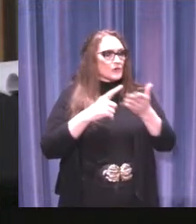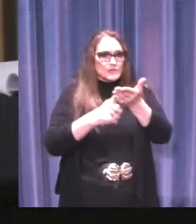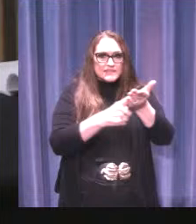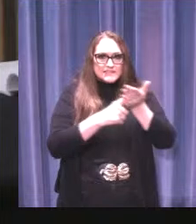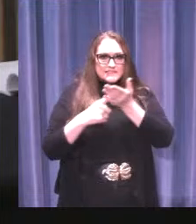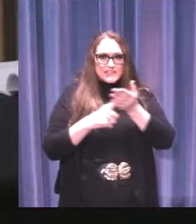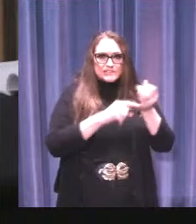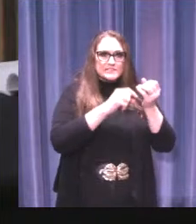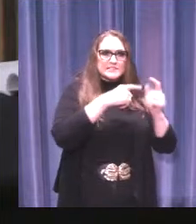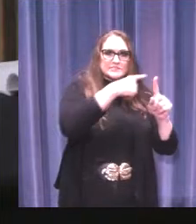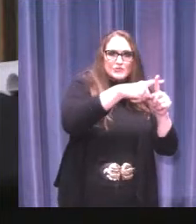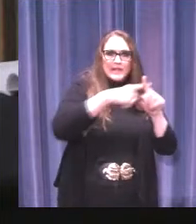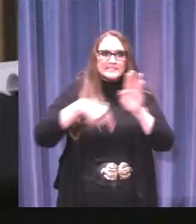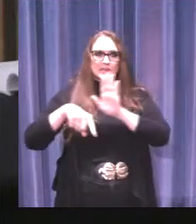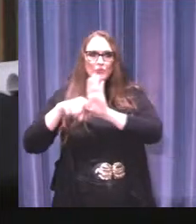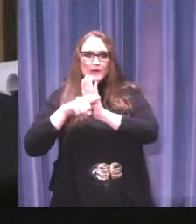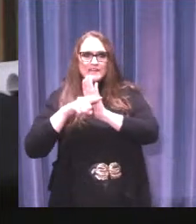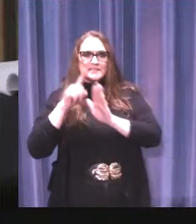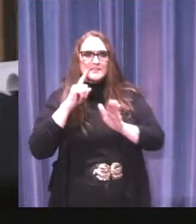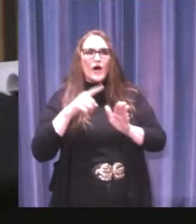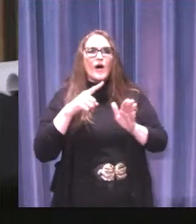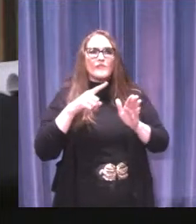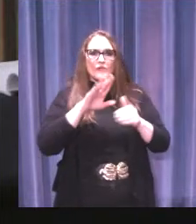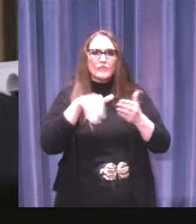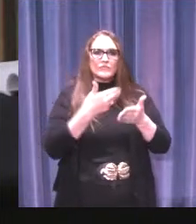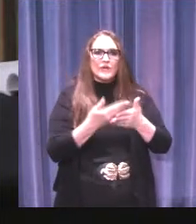the strengths and weaknesses of the candidates?